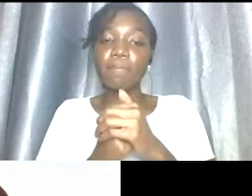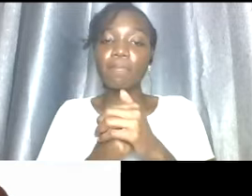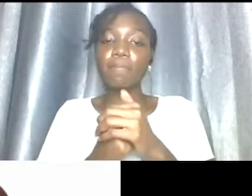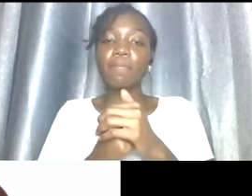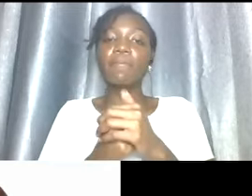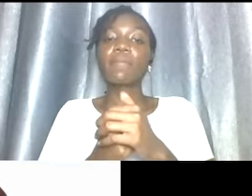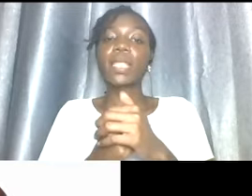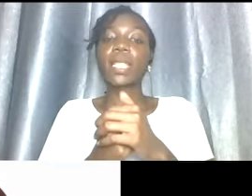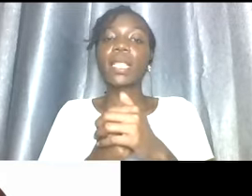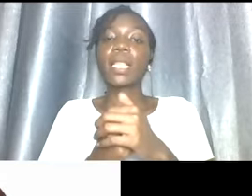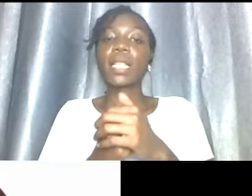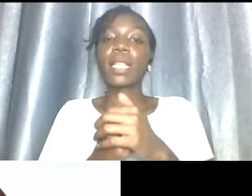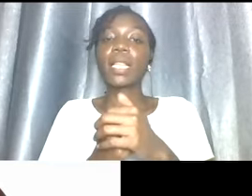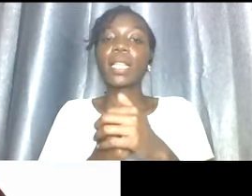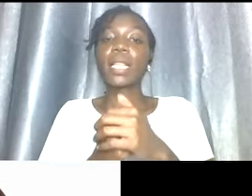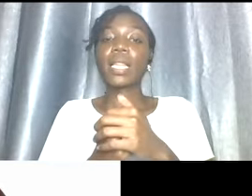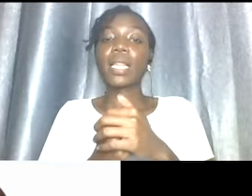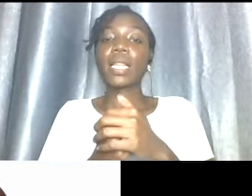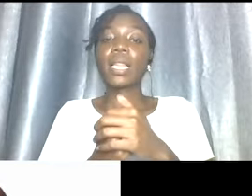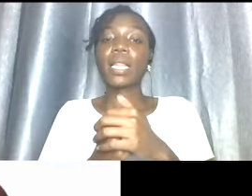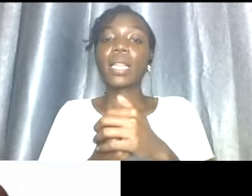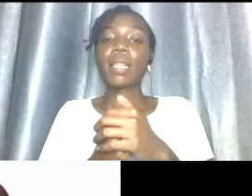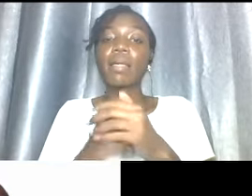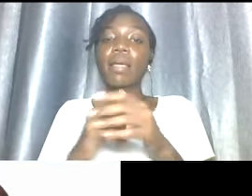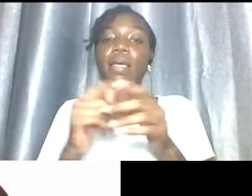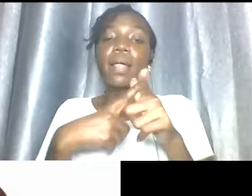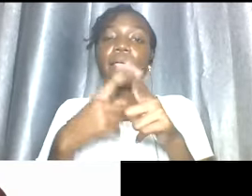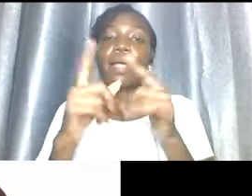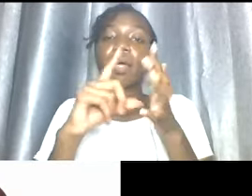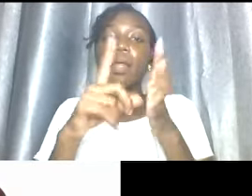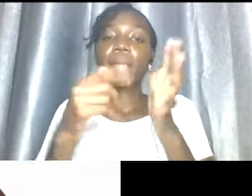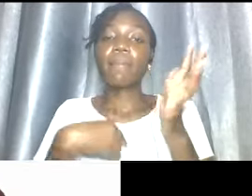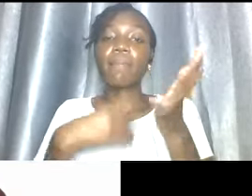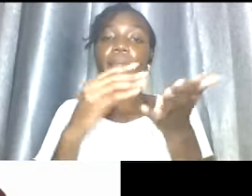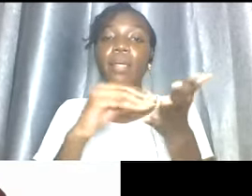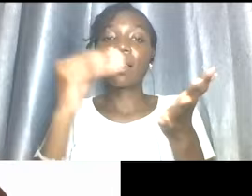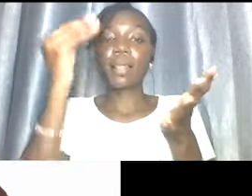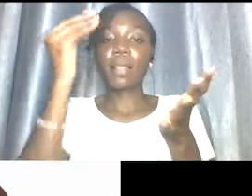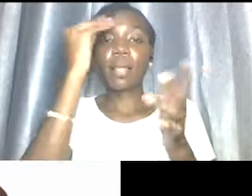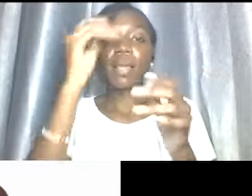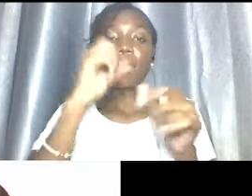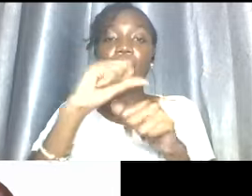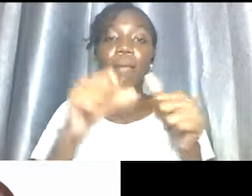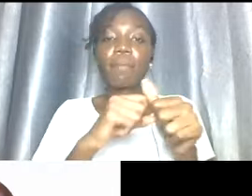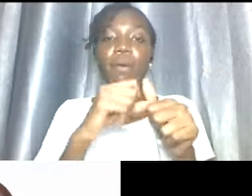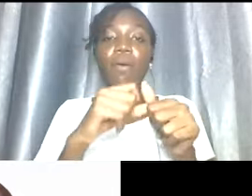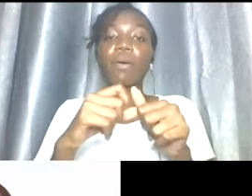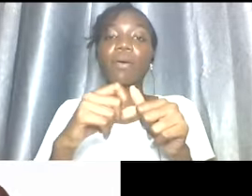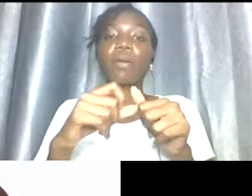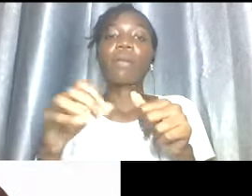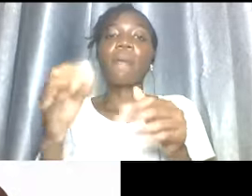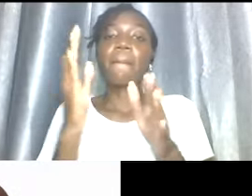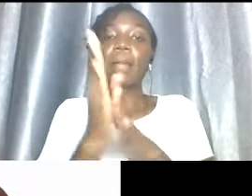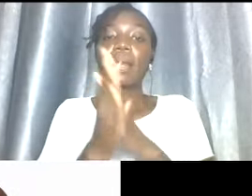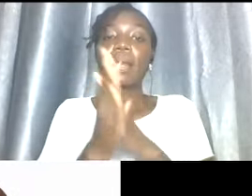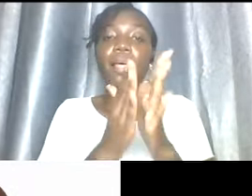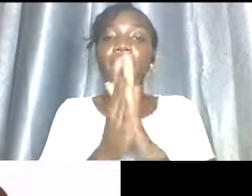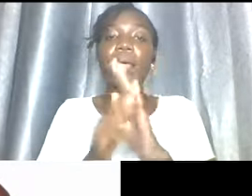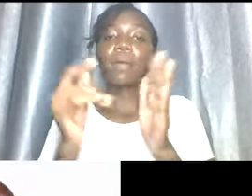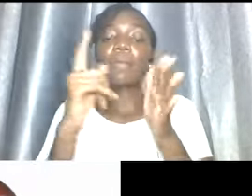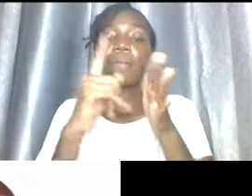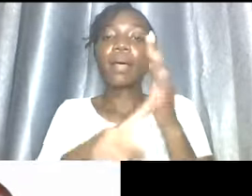got to learn quite a bit about sewer treatment plant, water treatment, and the likes that I would